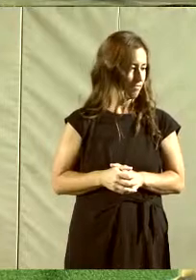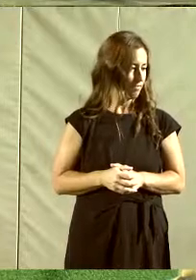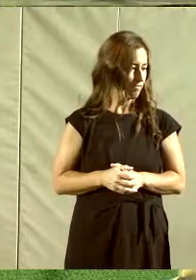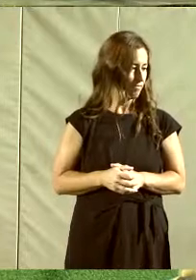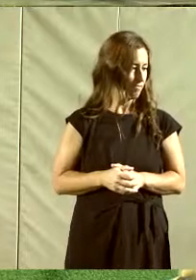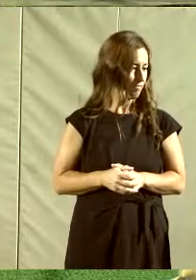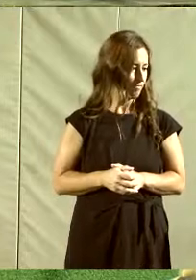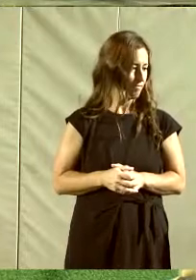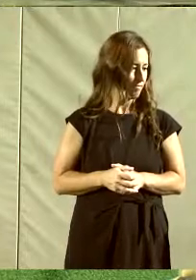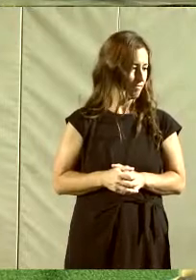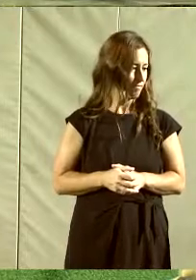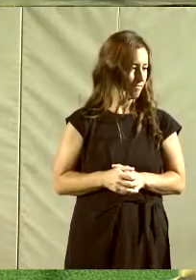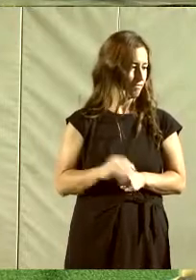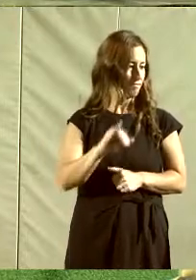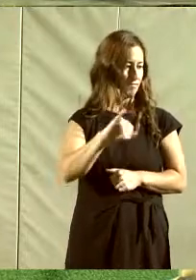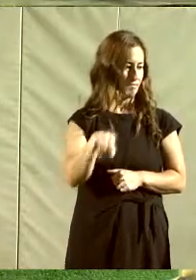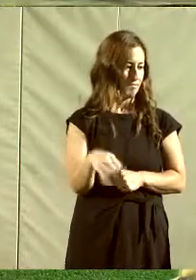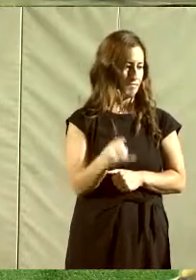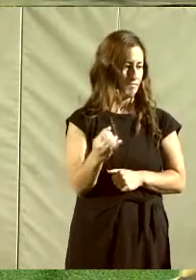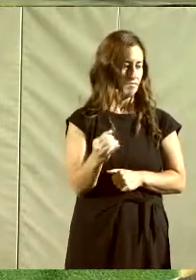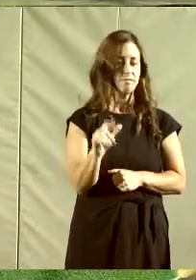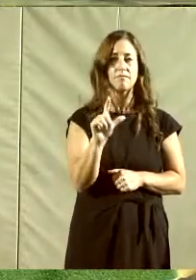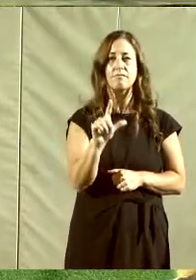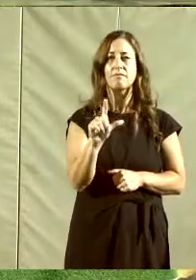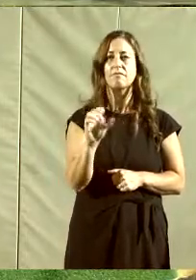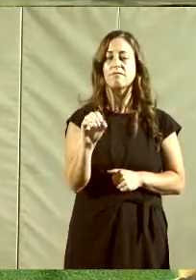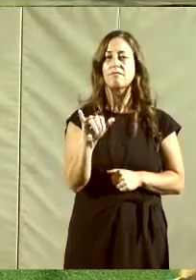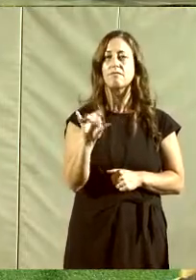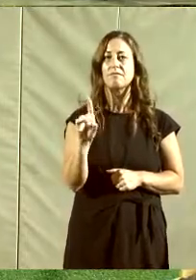JC Cruz Estes Lloyd.